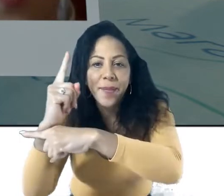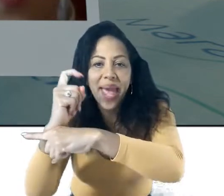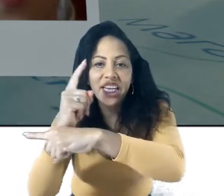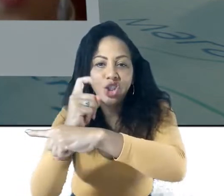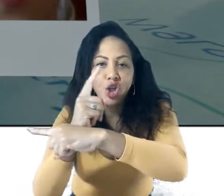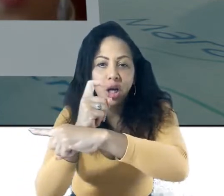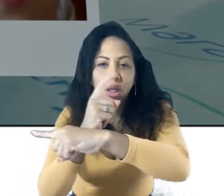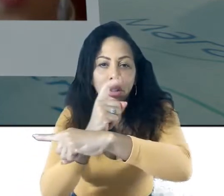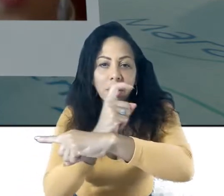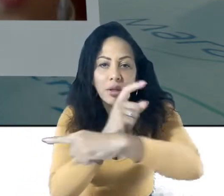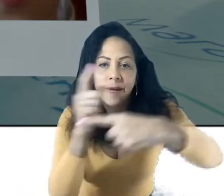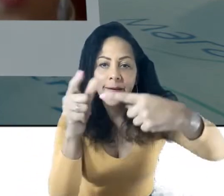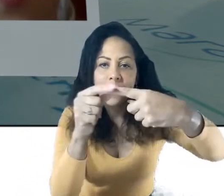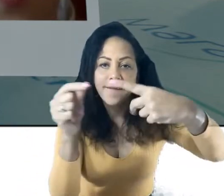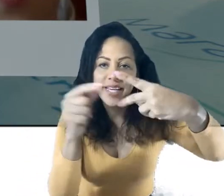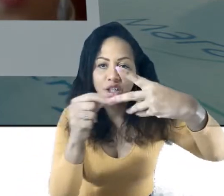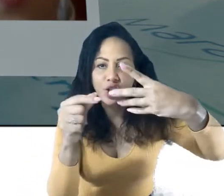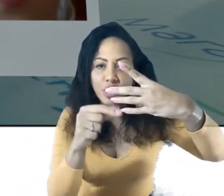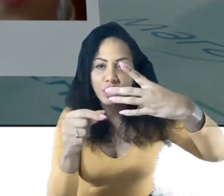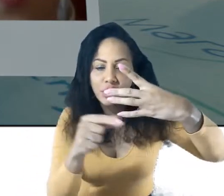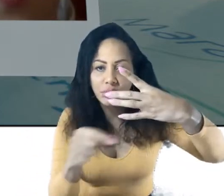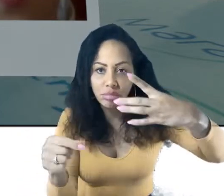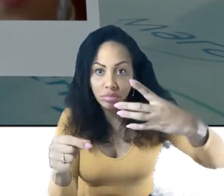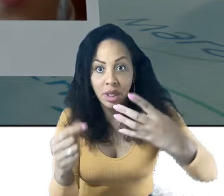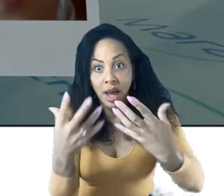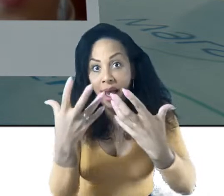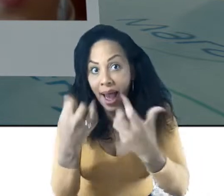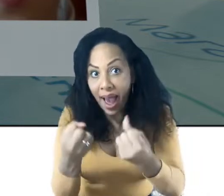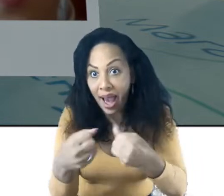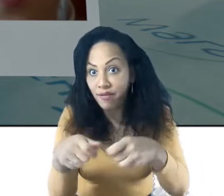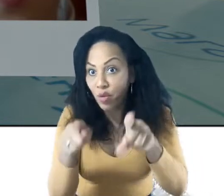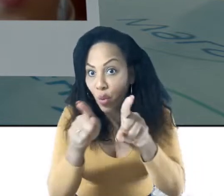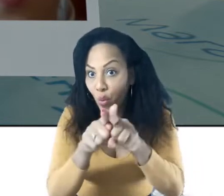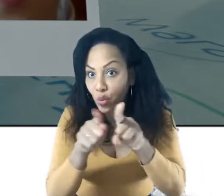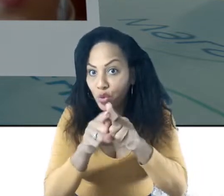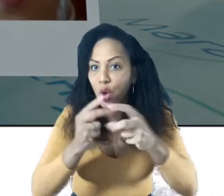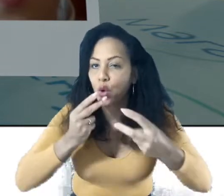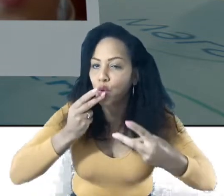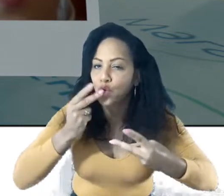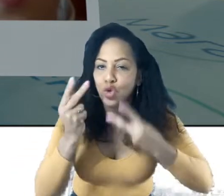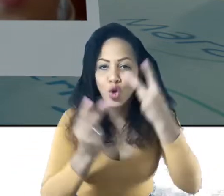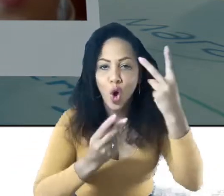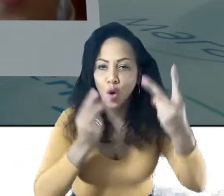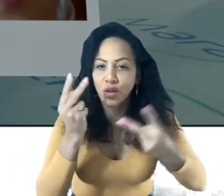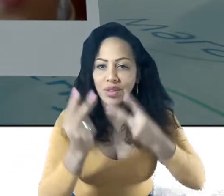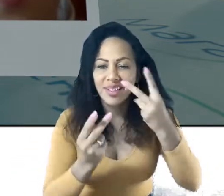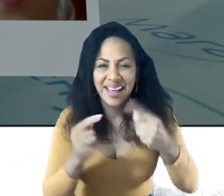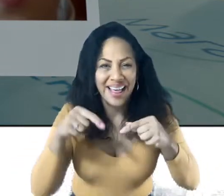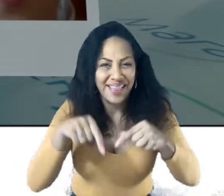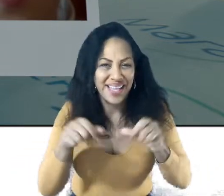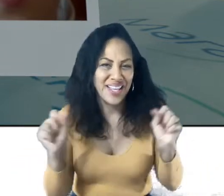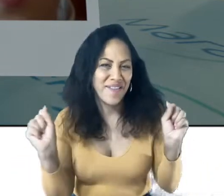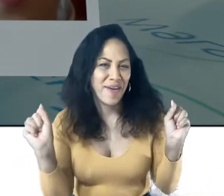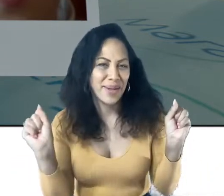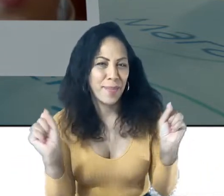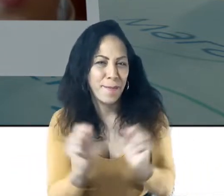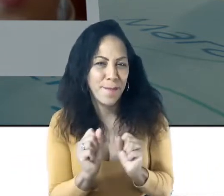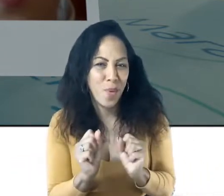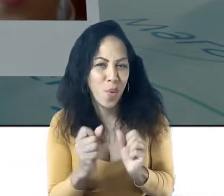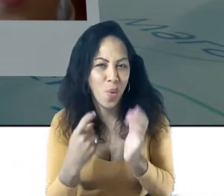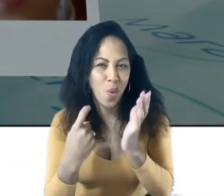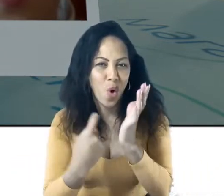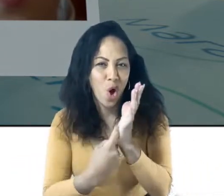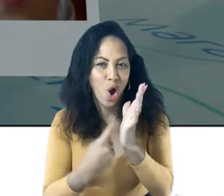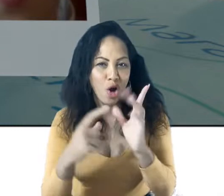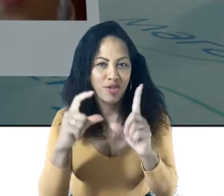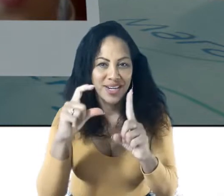story attached to it, and there are some songs in here as well. But given this being a very small bit of R&D, I've only created one song for this particular